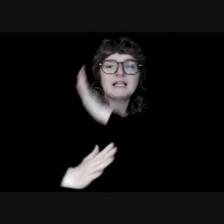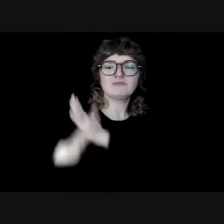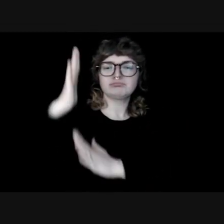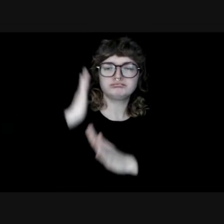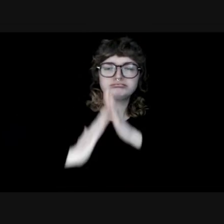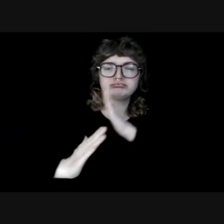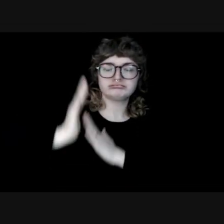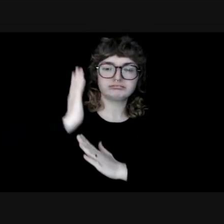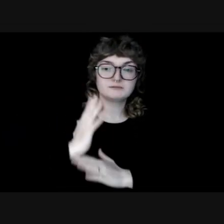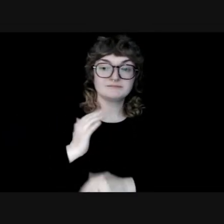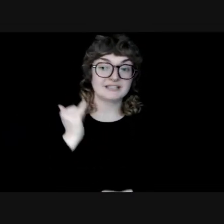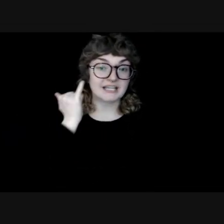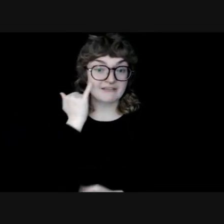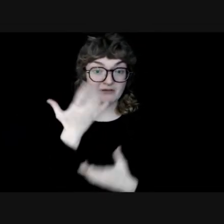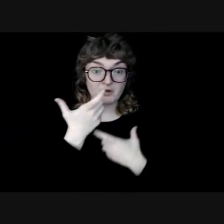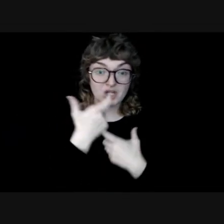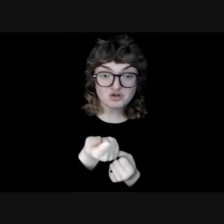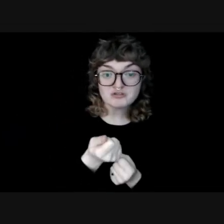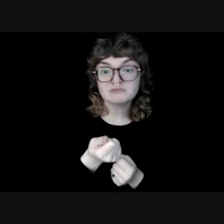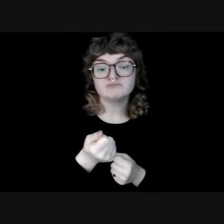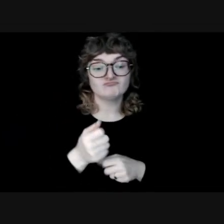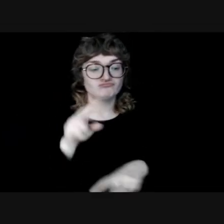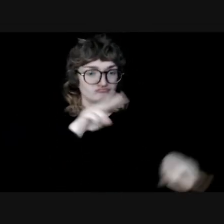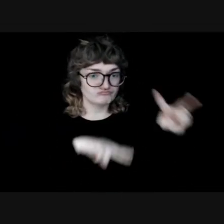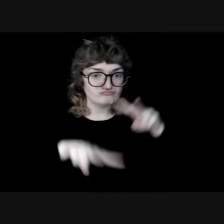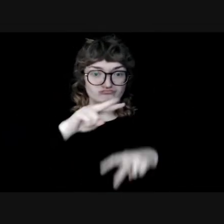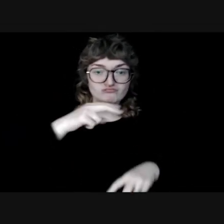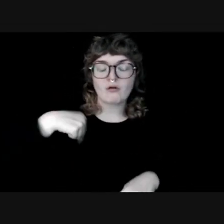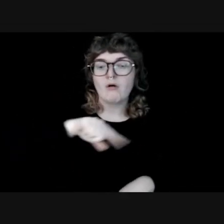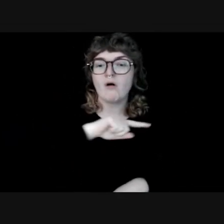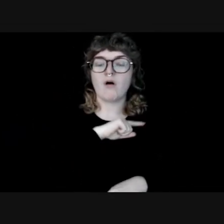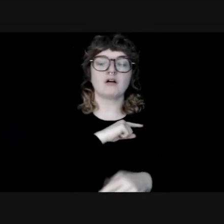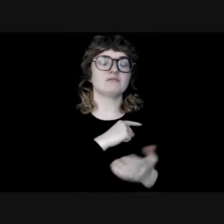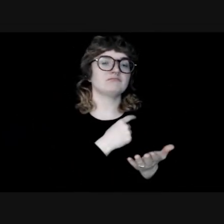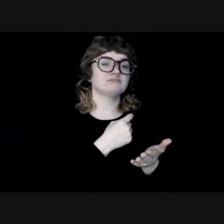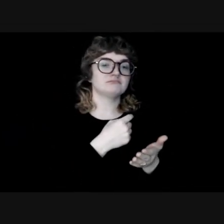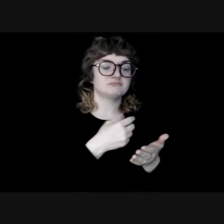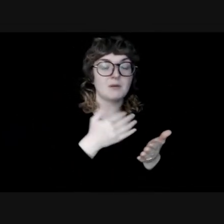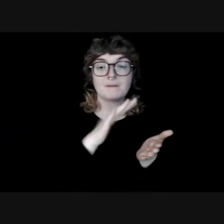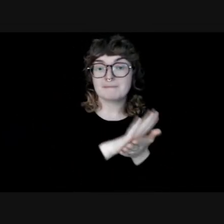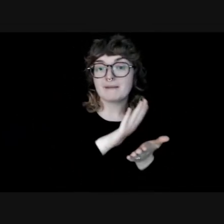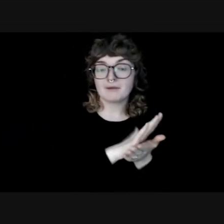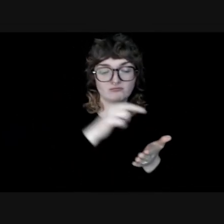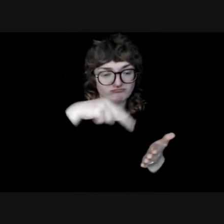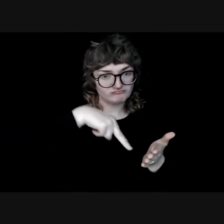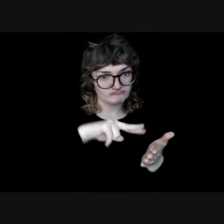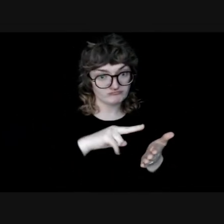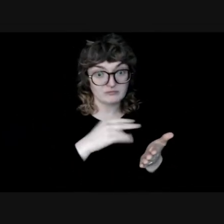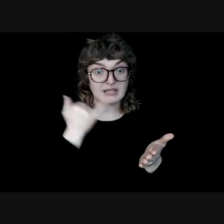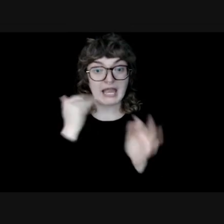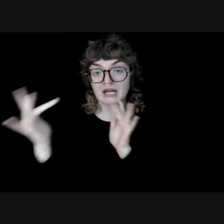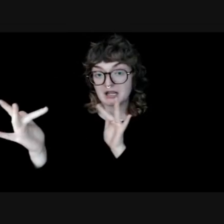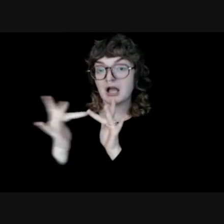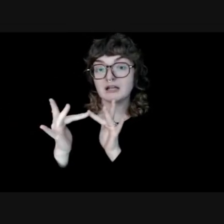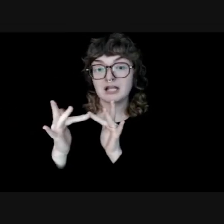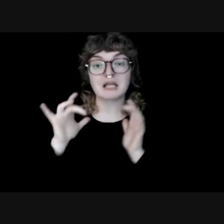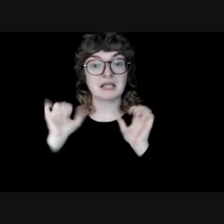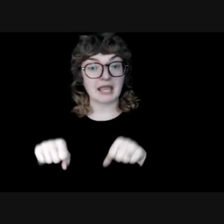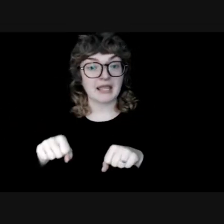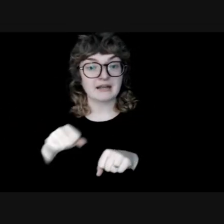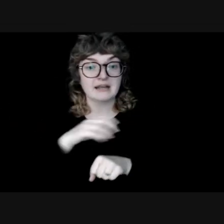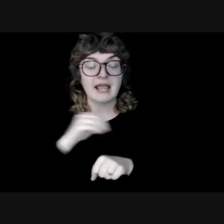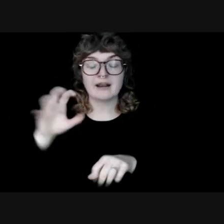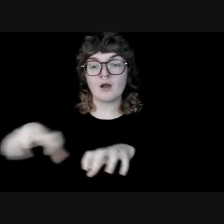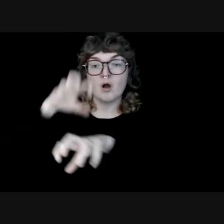If you are interested in exploring our records, I hope that you will come and check us out. You can contact us and schedule a research appointment on our